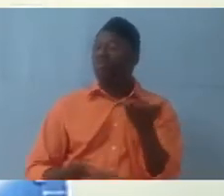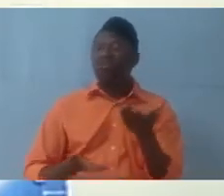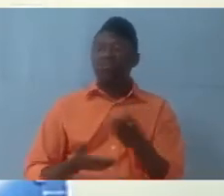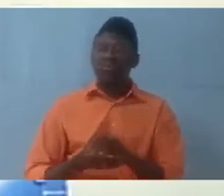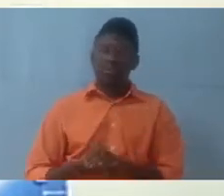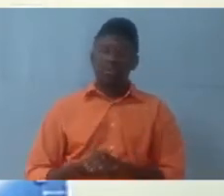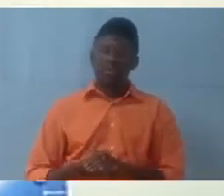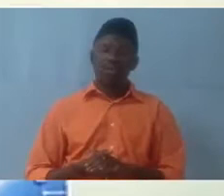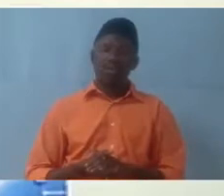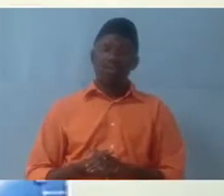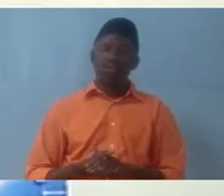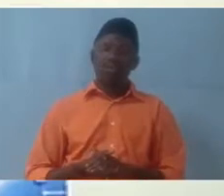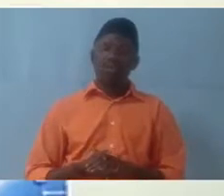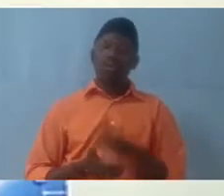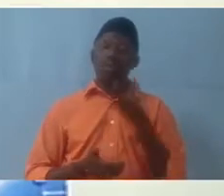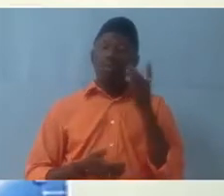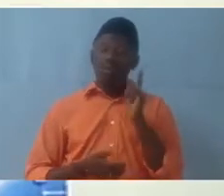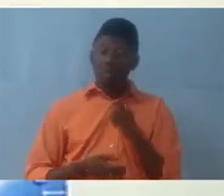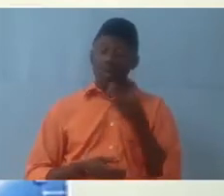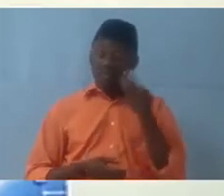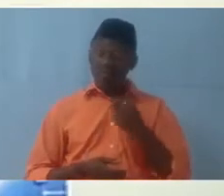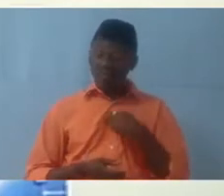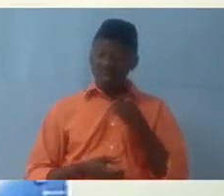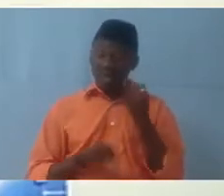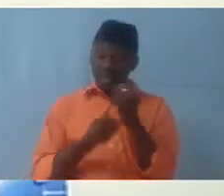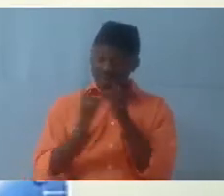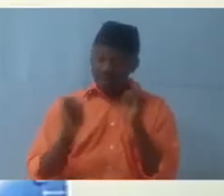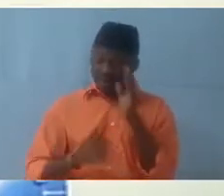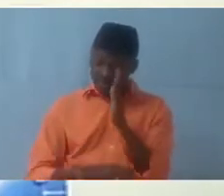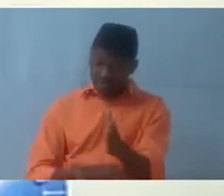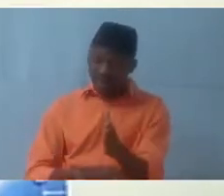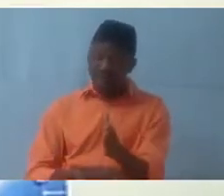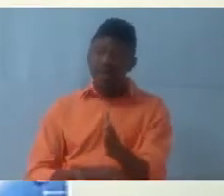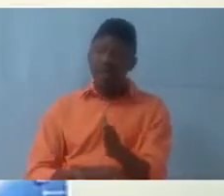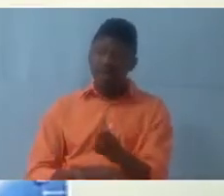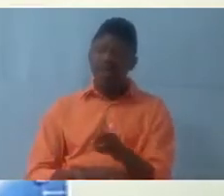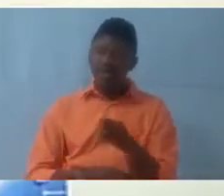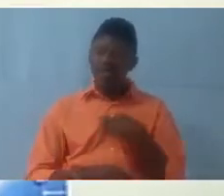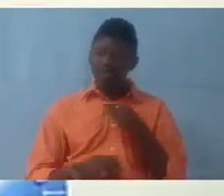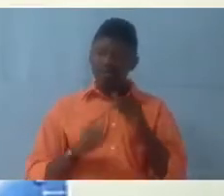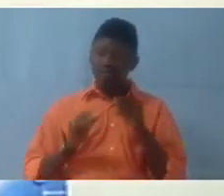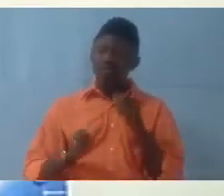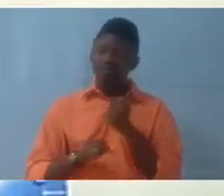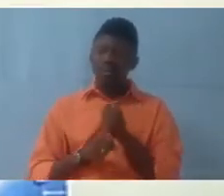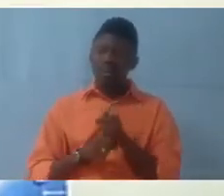amé kolute ci sagote buntu liggey kay até bi. This will promote